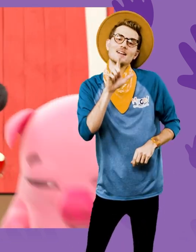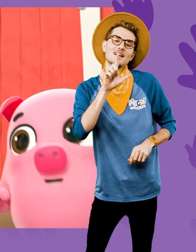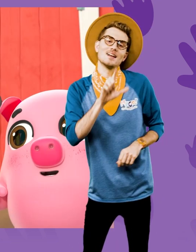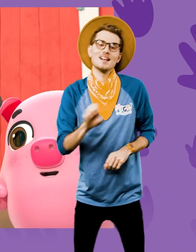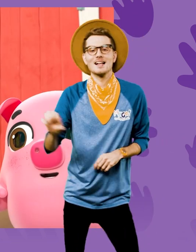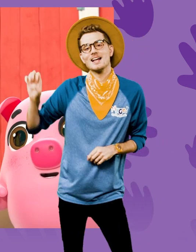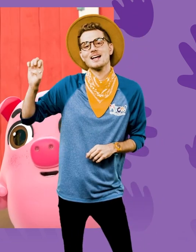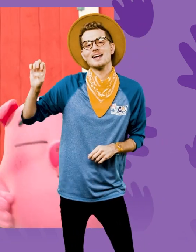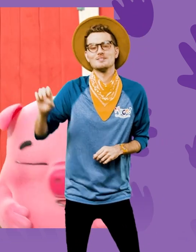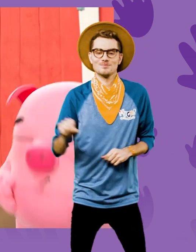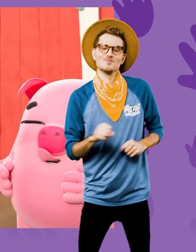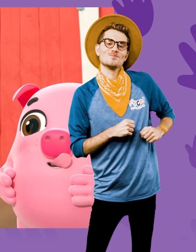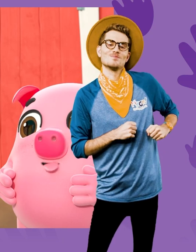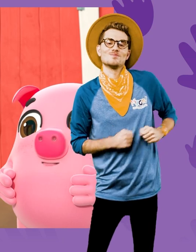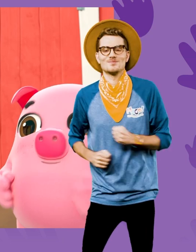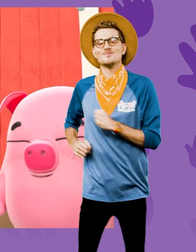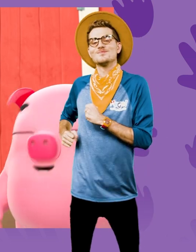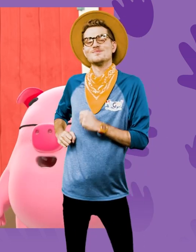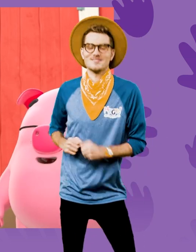friends at Lellobee.